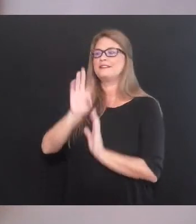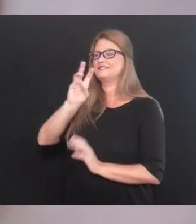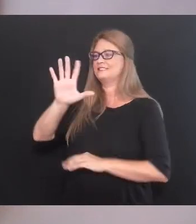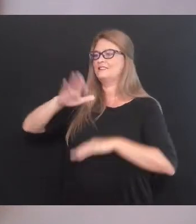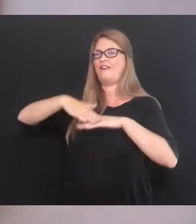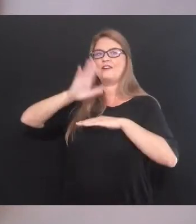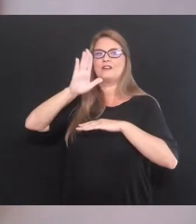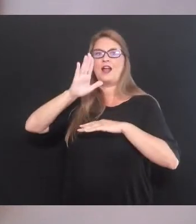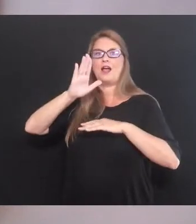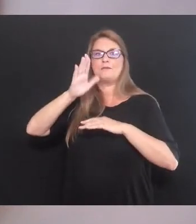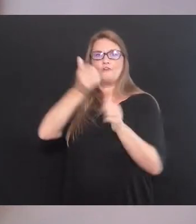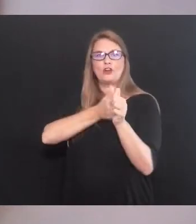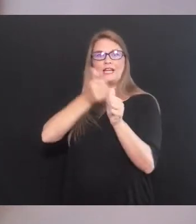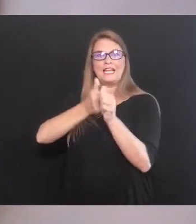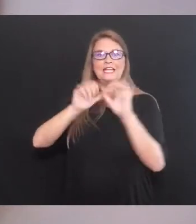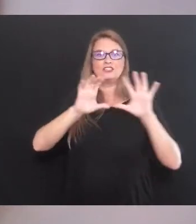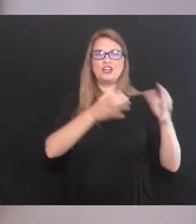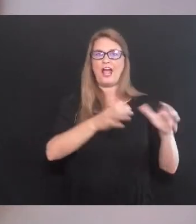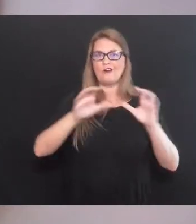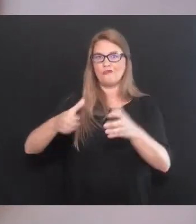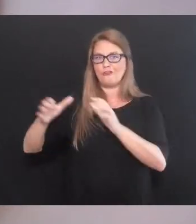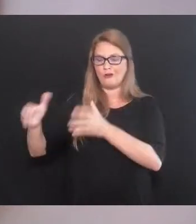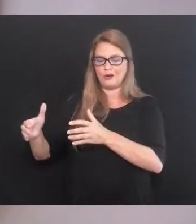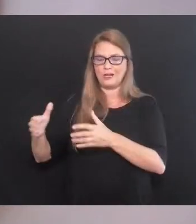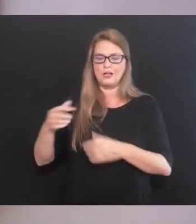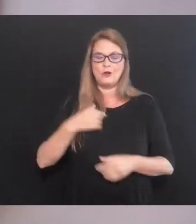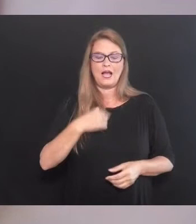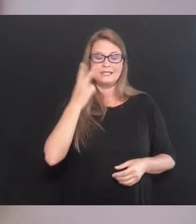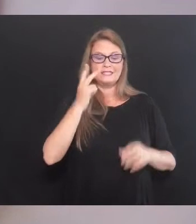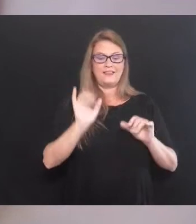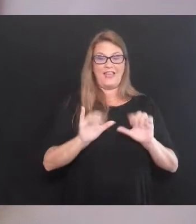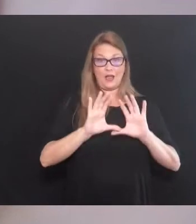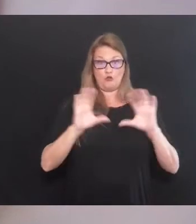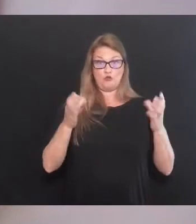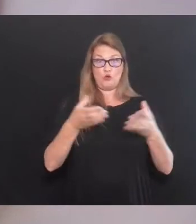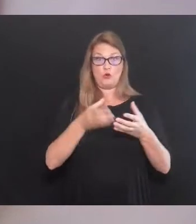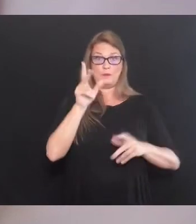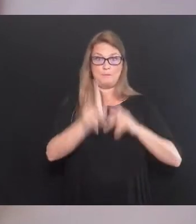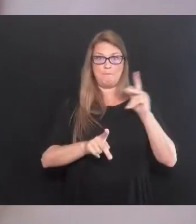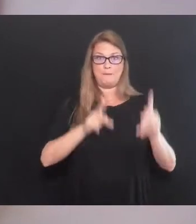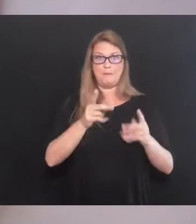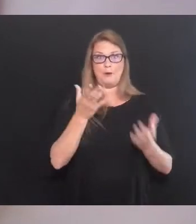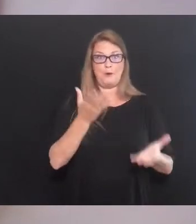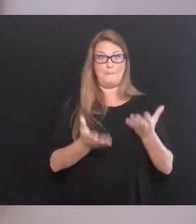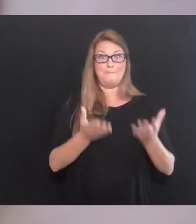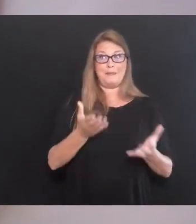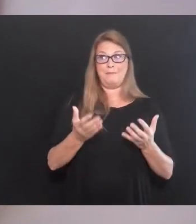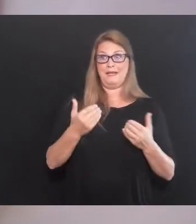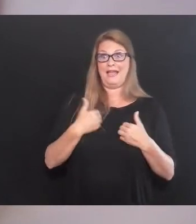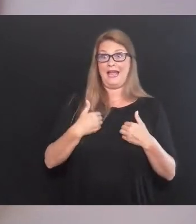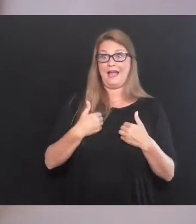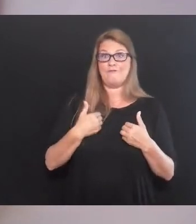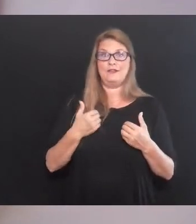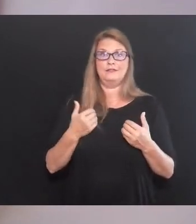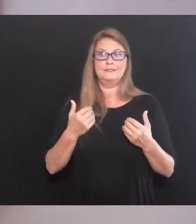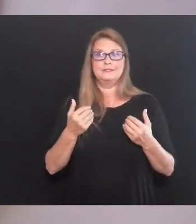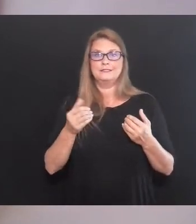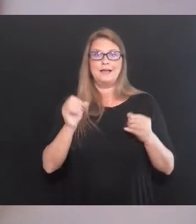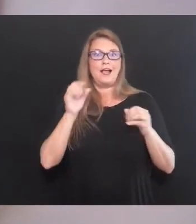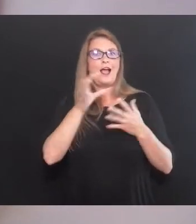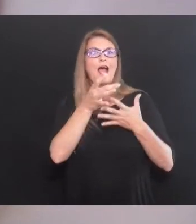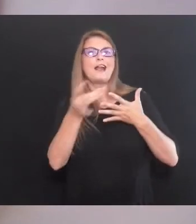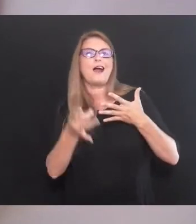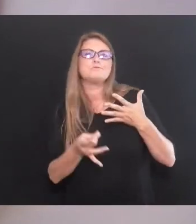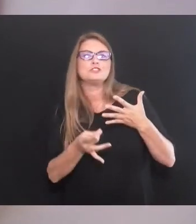older age category, but also included that group of people that might be at risk of severe disease to give the